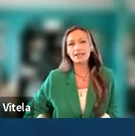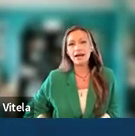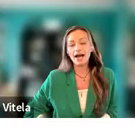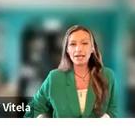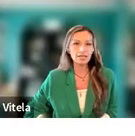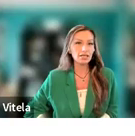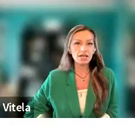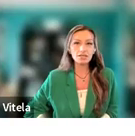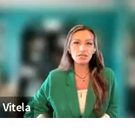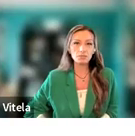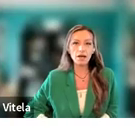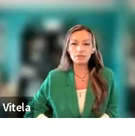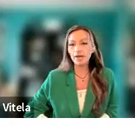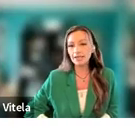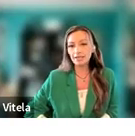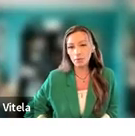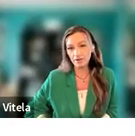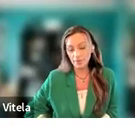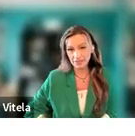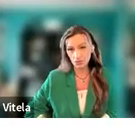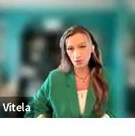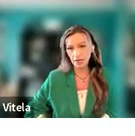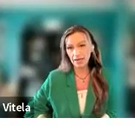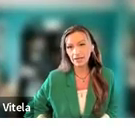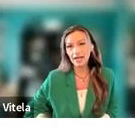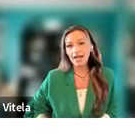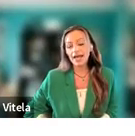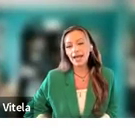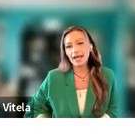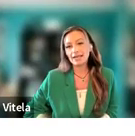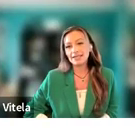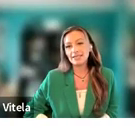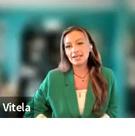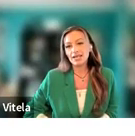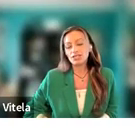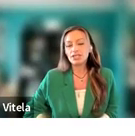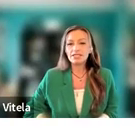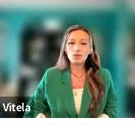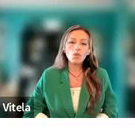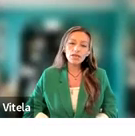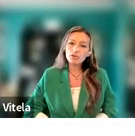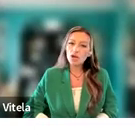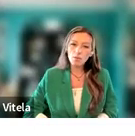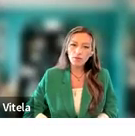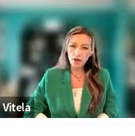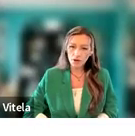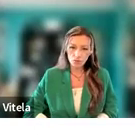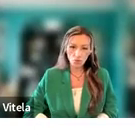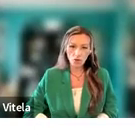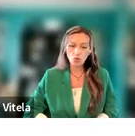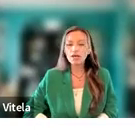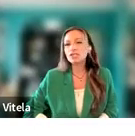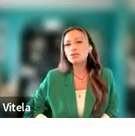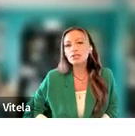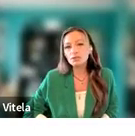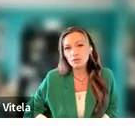and I explained a little bit of my story. And she said, well, what do you know about the arts